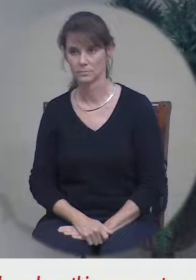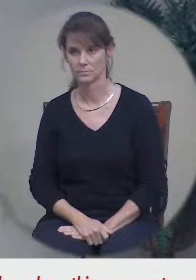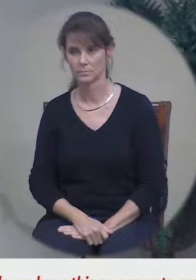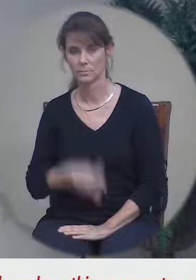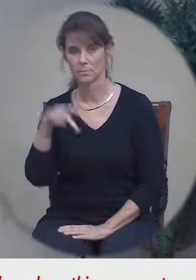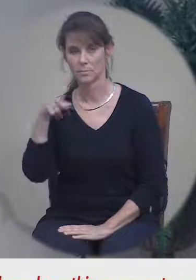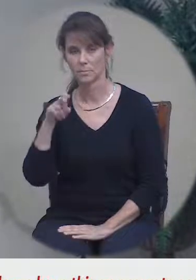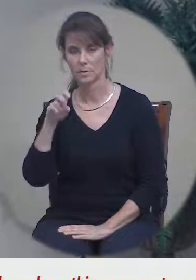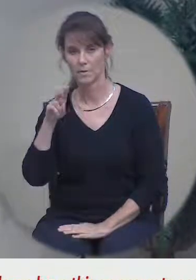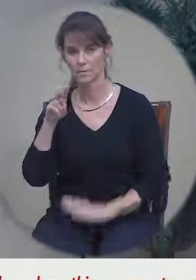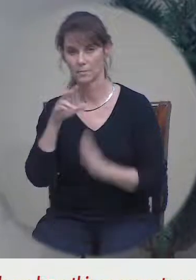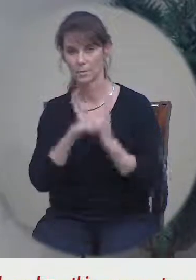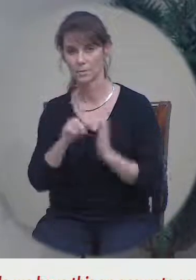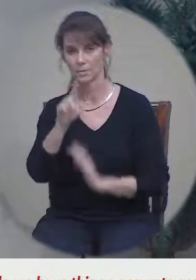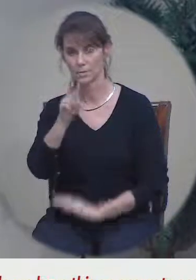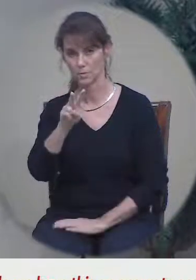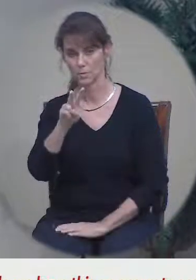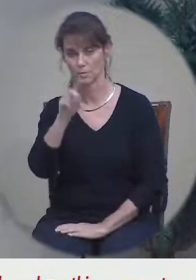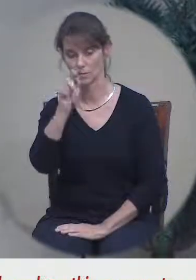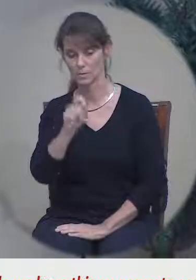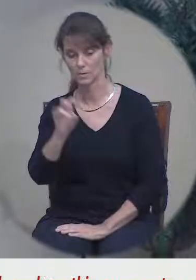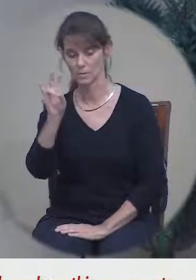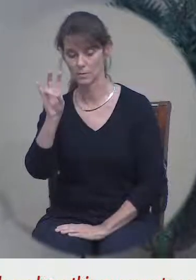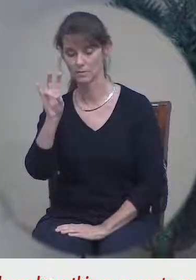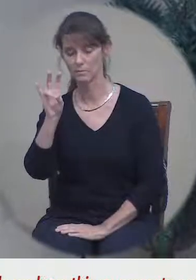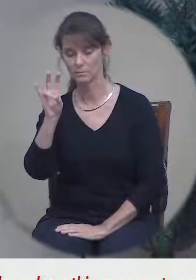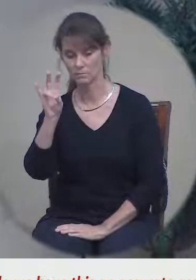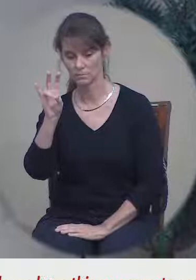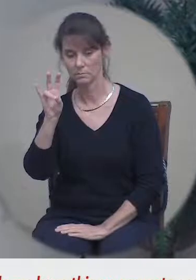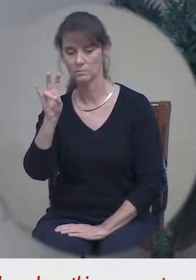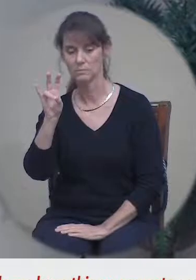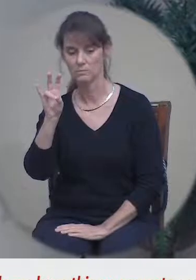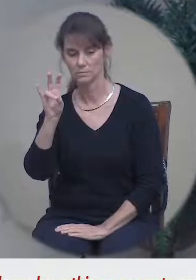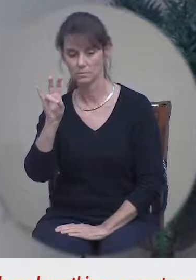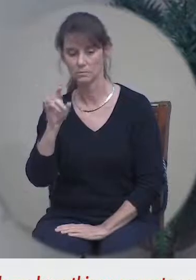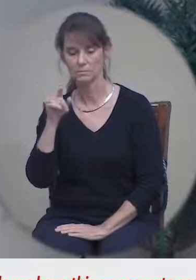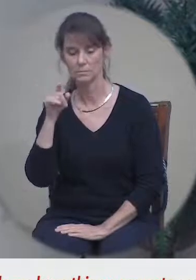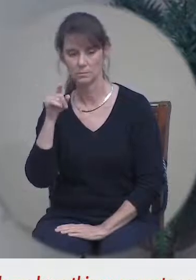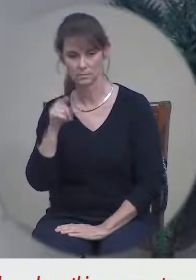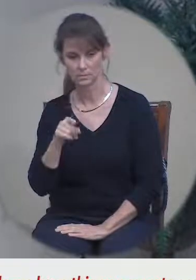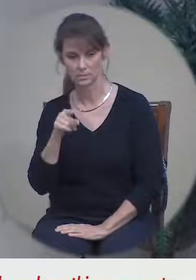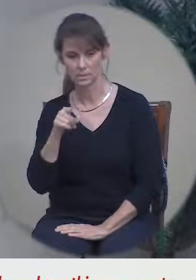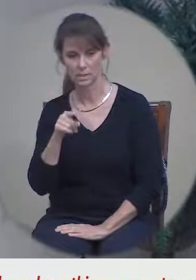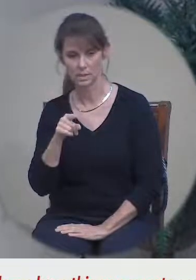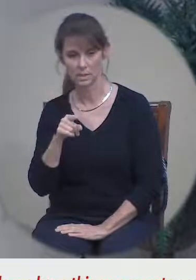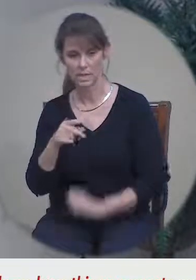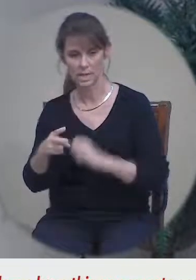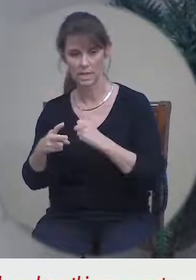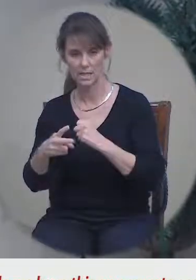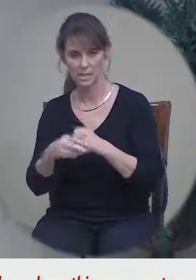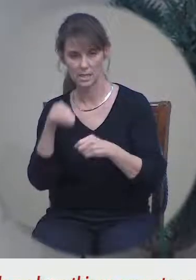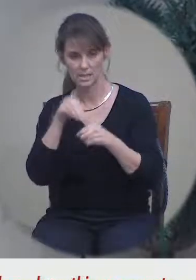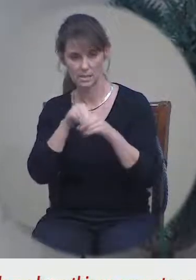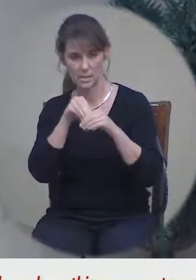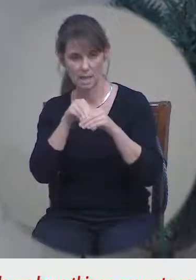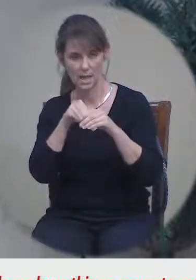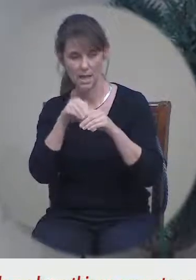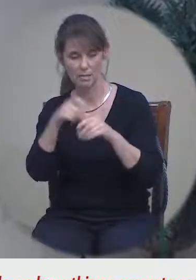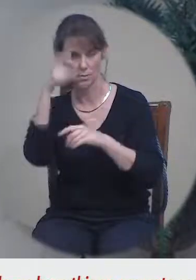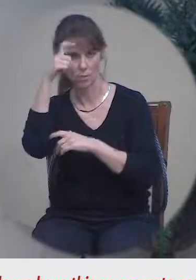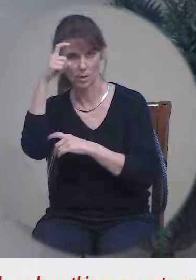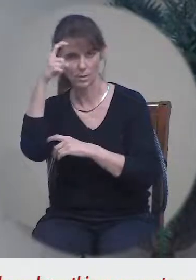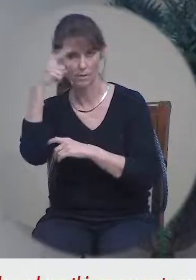Proverbs chapter 2 and verse 7, it says, he stores up wisdom for the upright. He is a shield